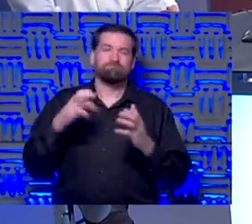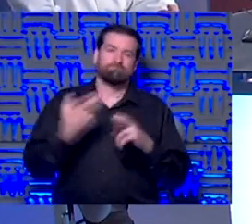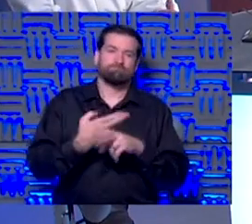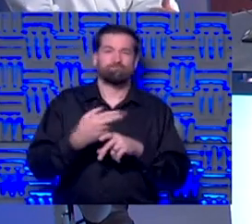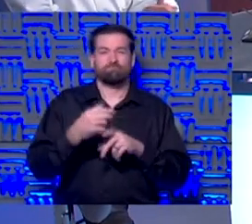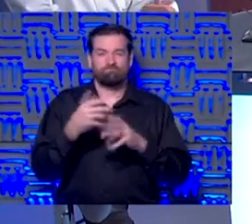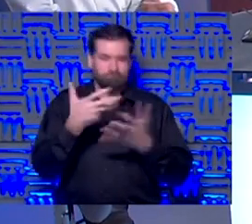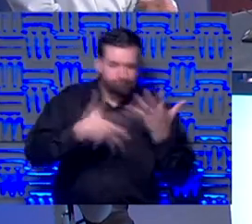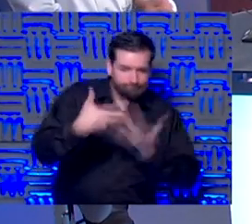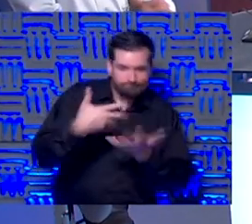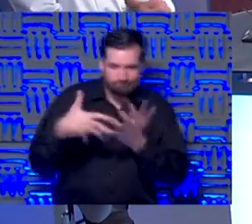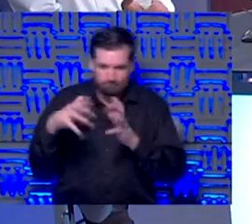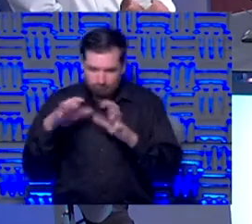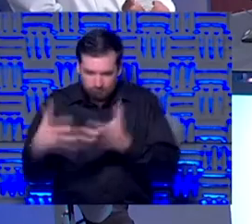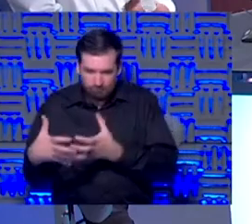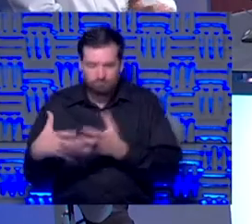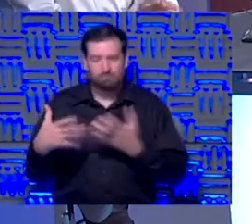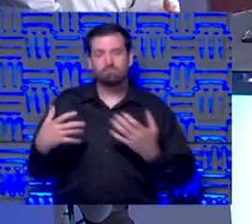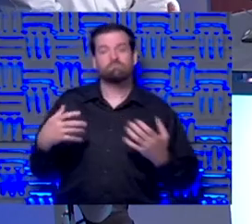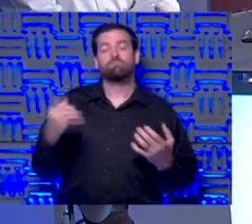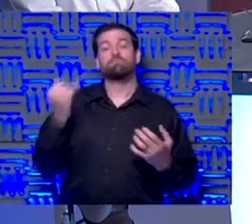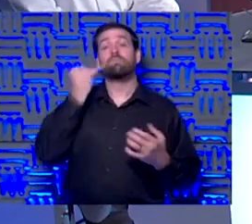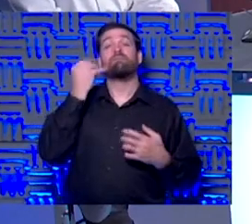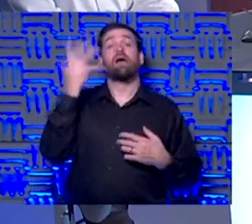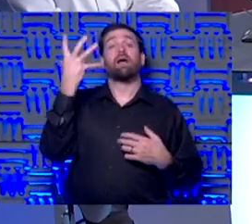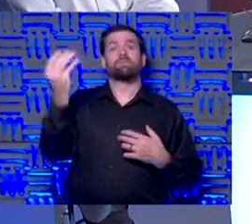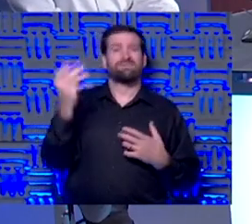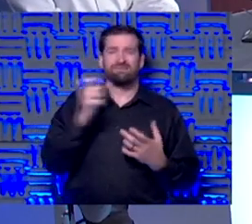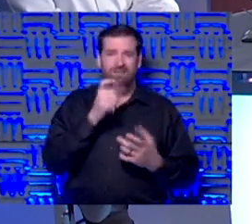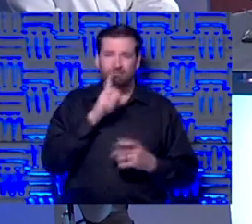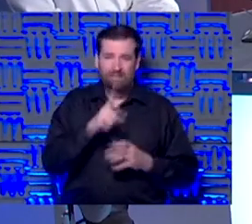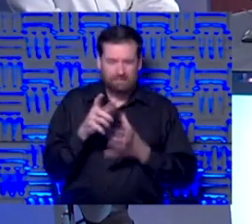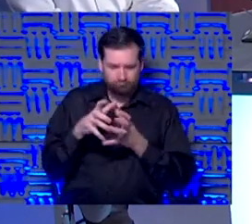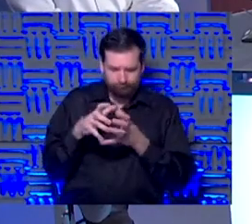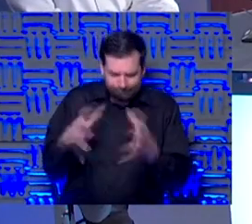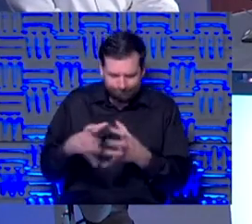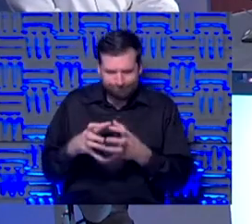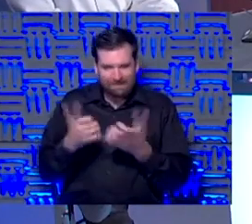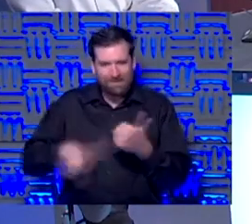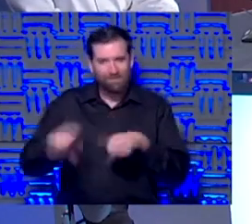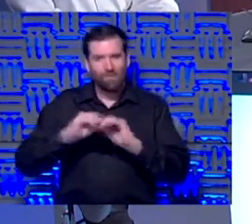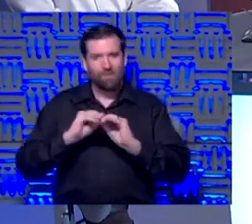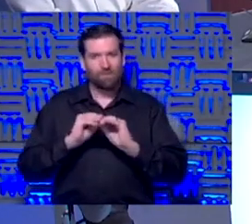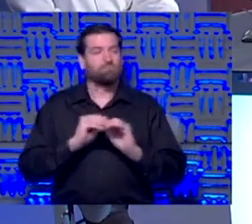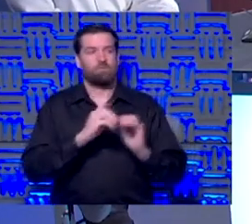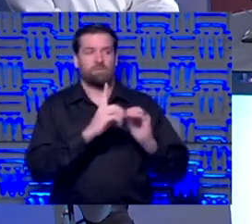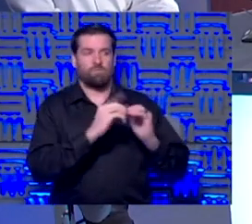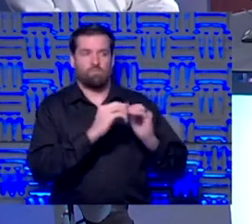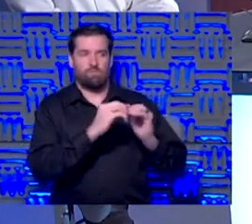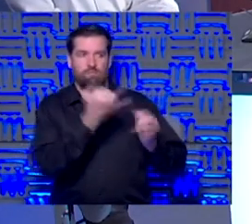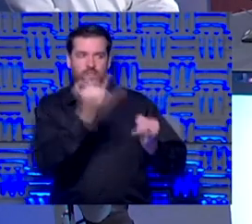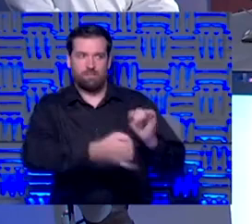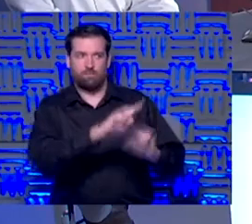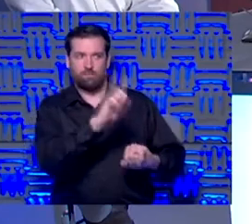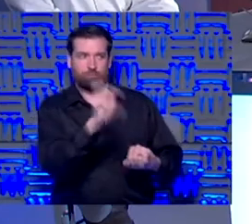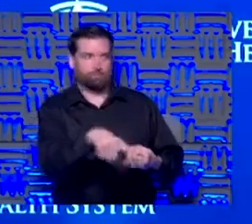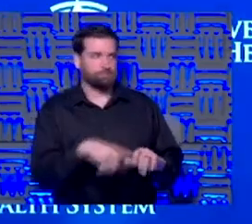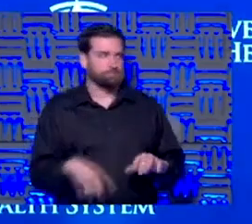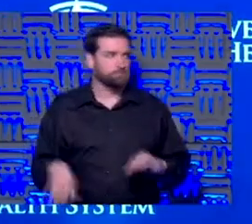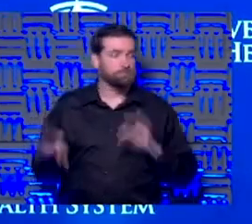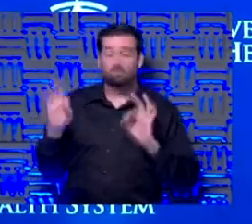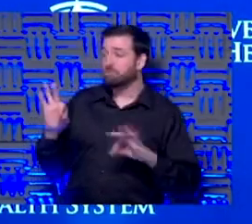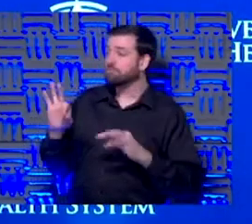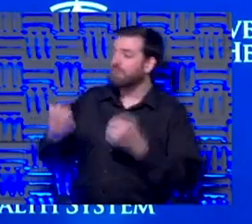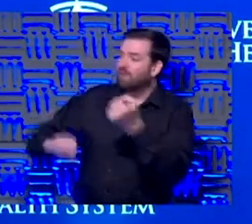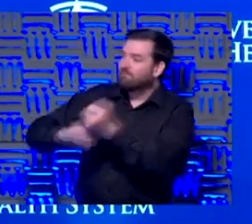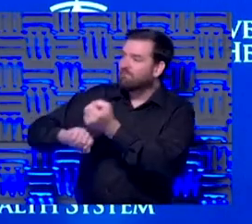bubble interchangeably there. But if you go outside the bubble, it's not really a bubble. And that's what you have to think about. One last question. Let's do it. Fans